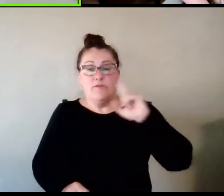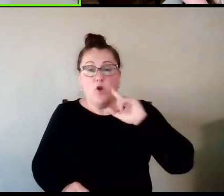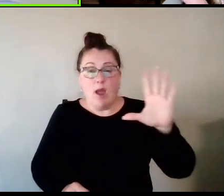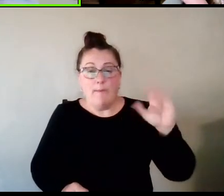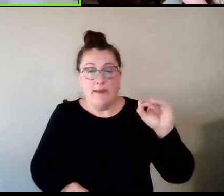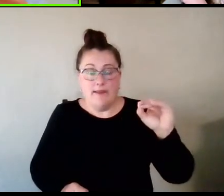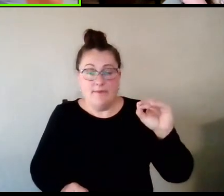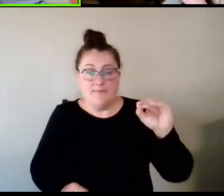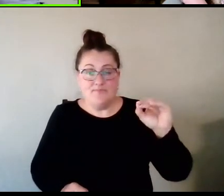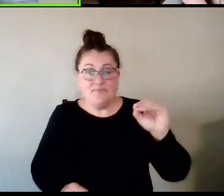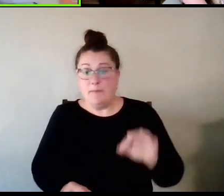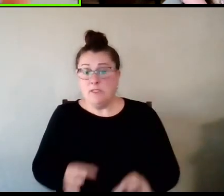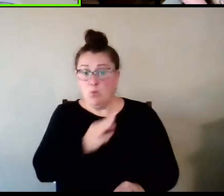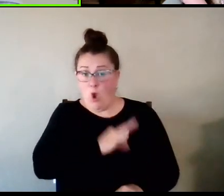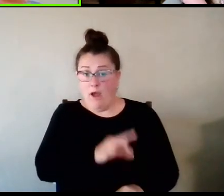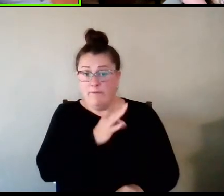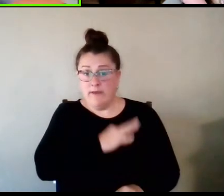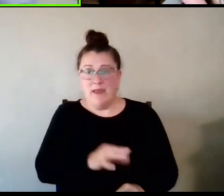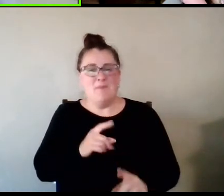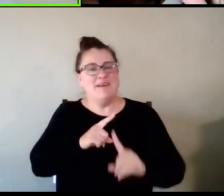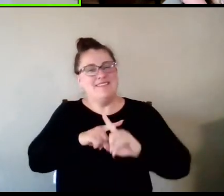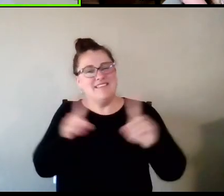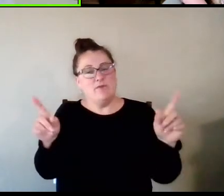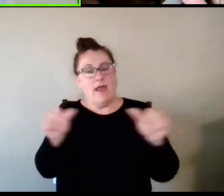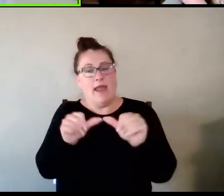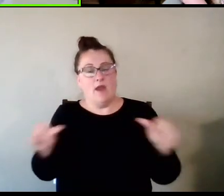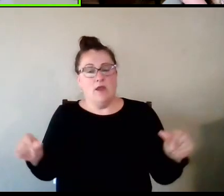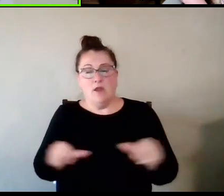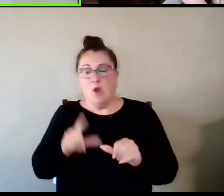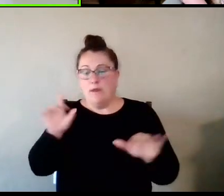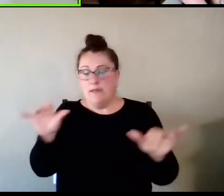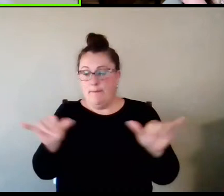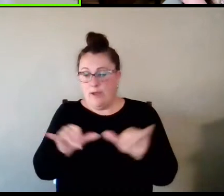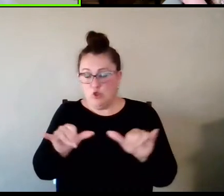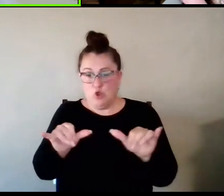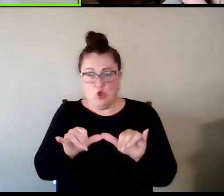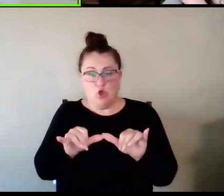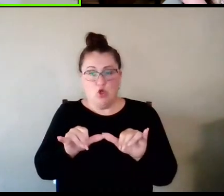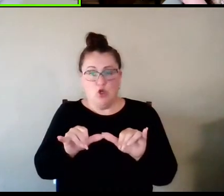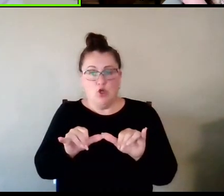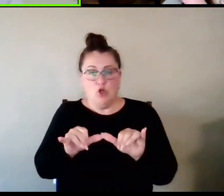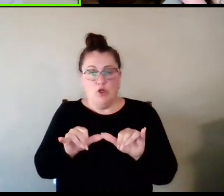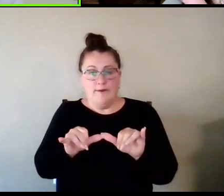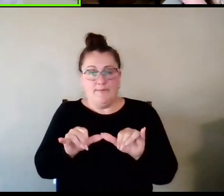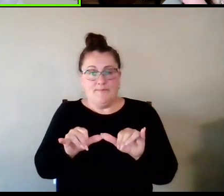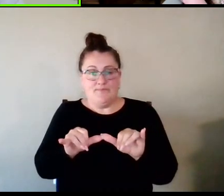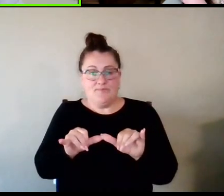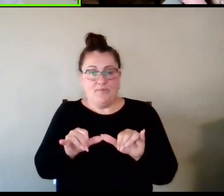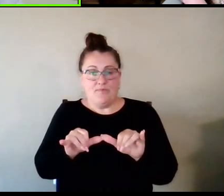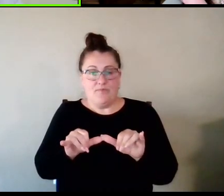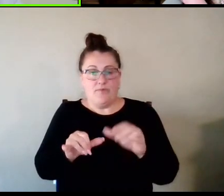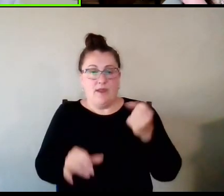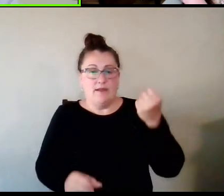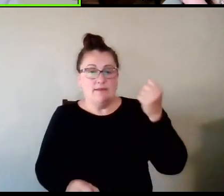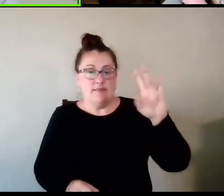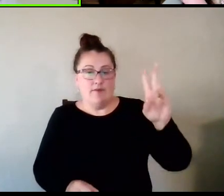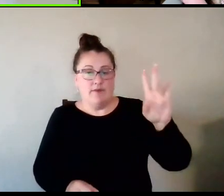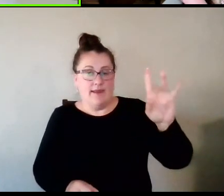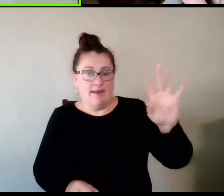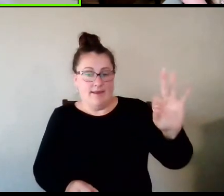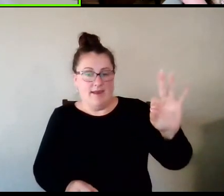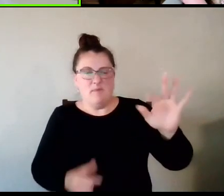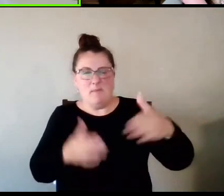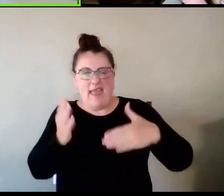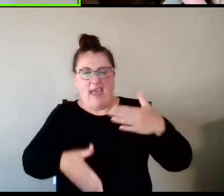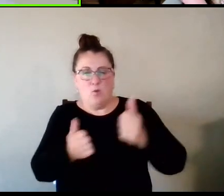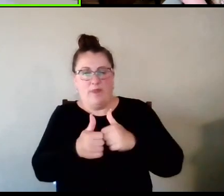just profit. What are the different areas where we need to measure? So I think in 1789, maybe I'll end with